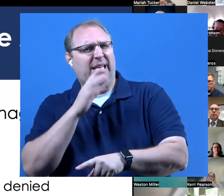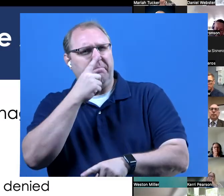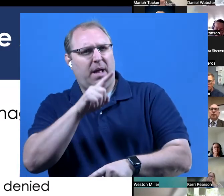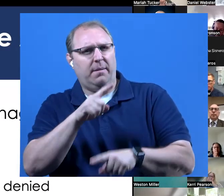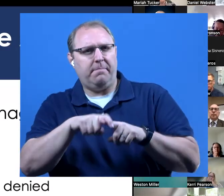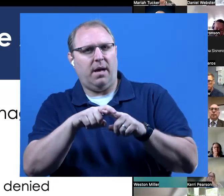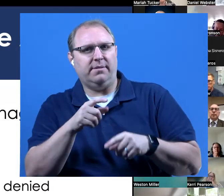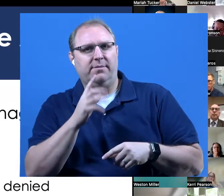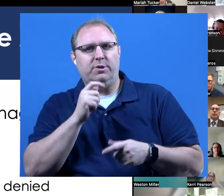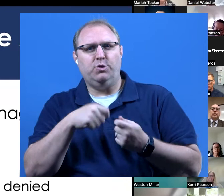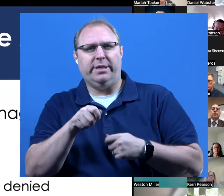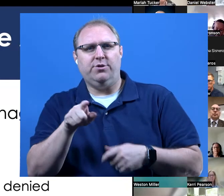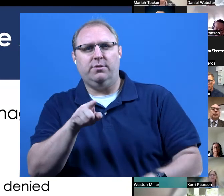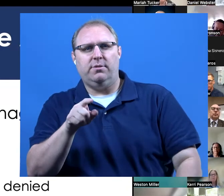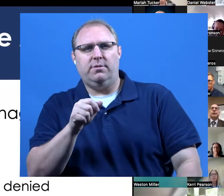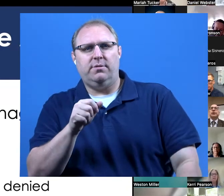Okay.